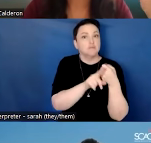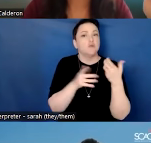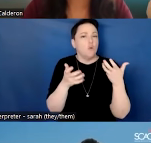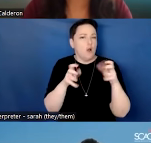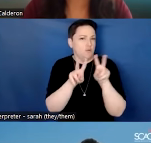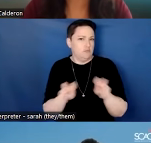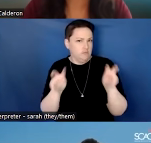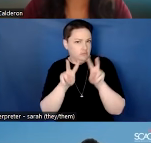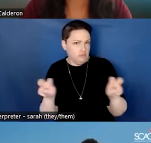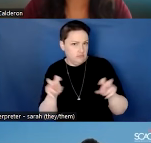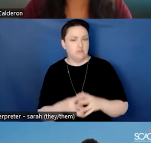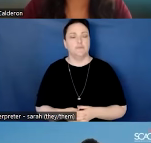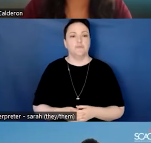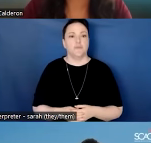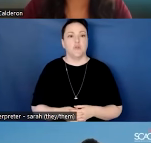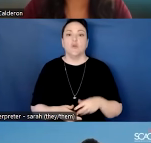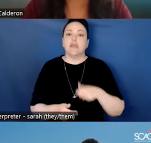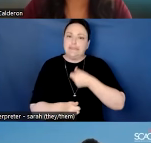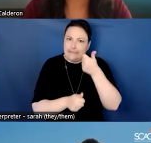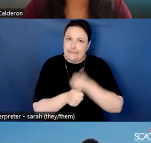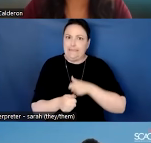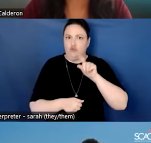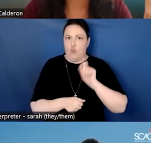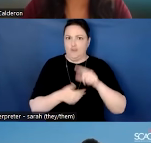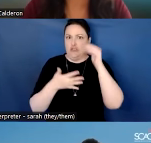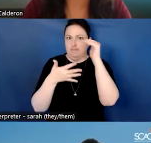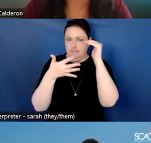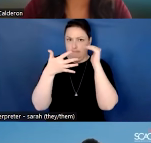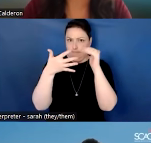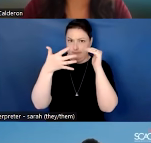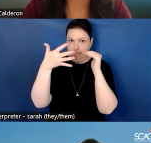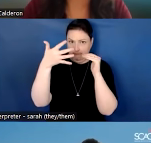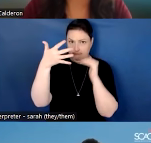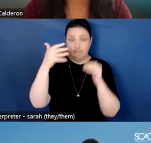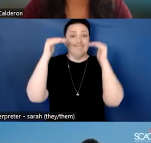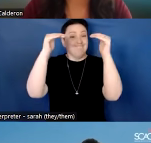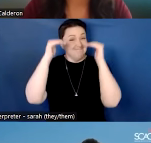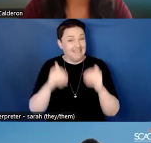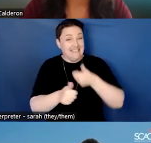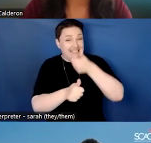And we would do this for each of these questions and then for each of the issue areas.